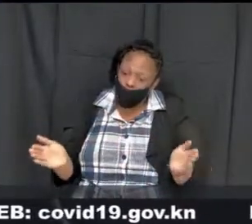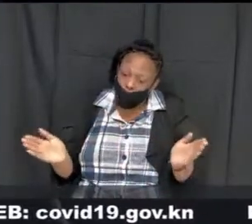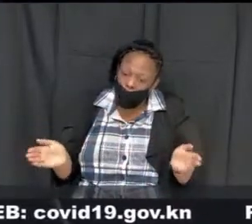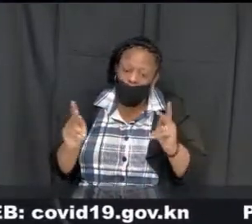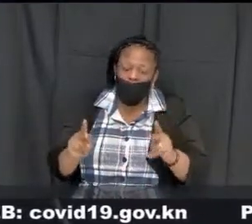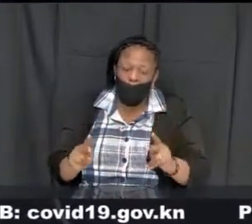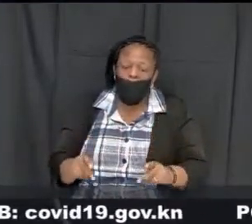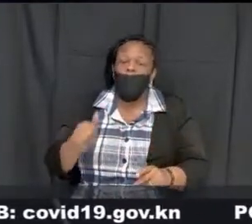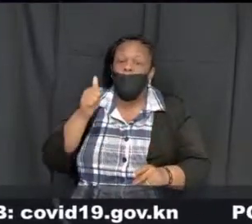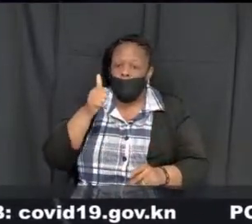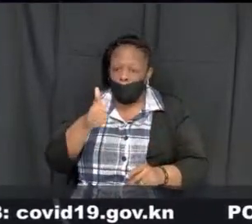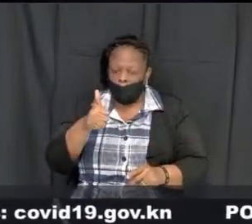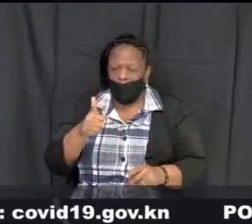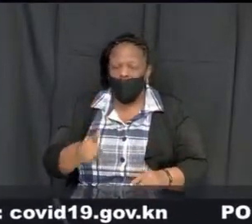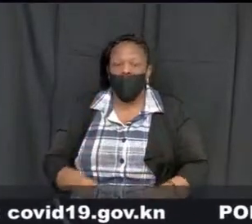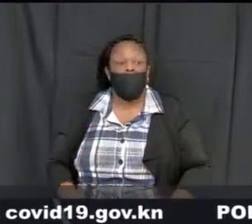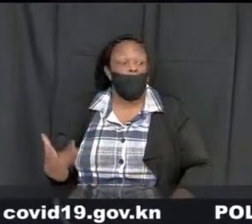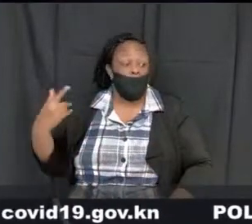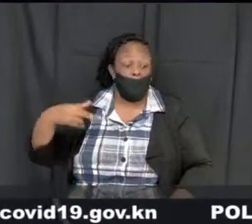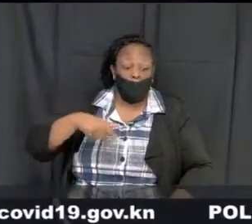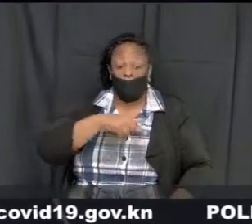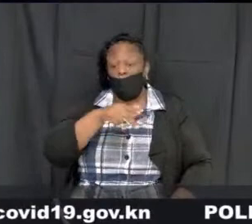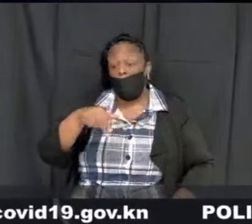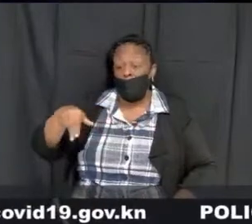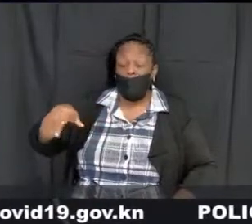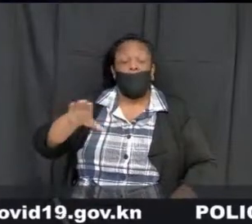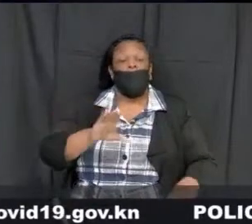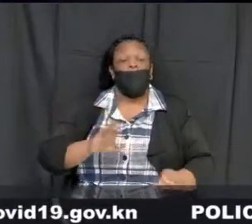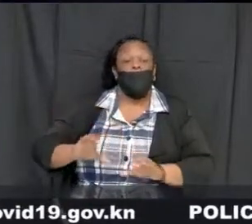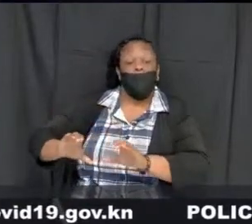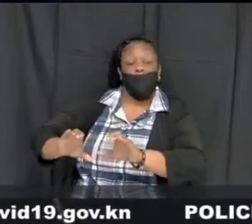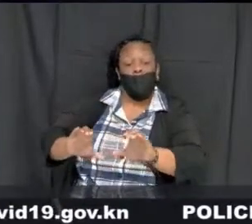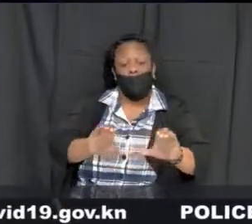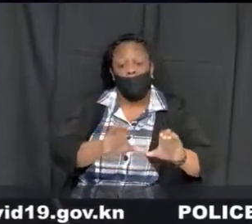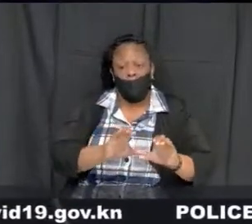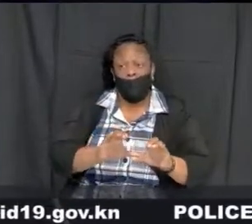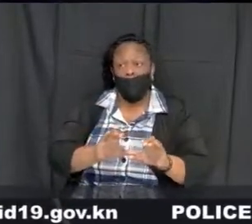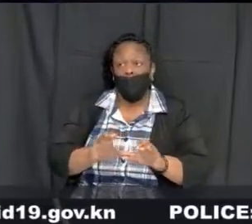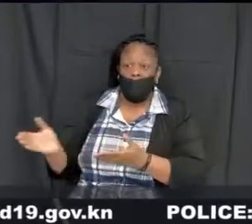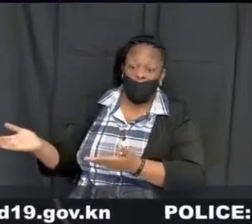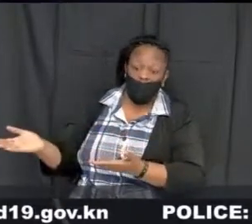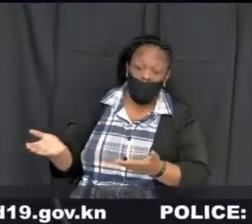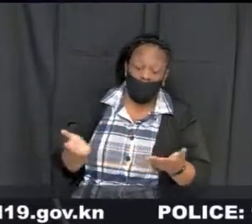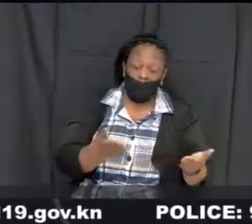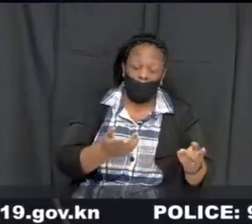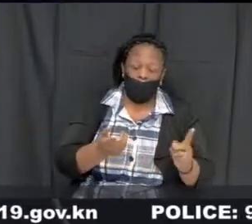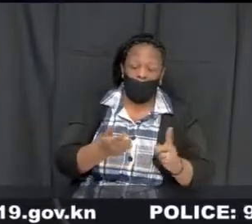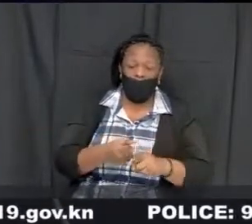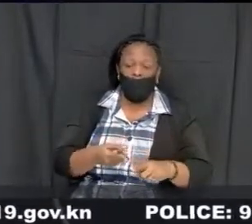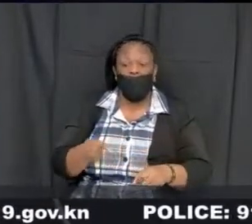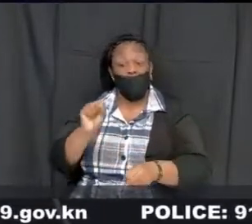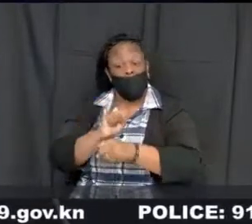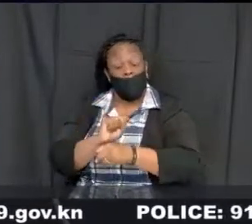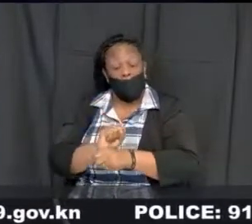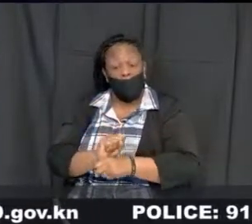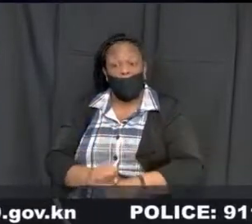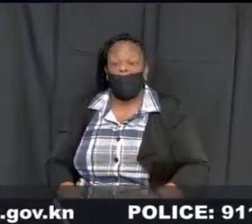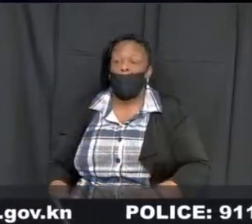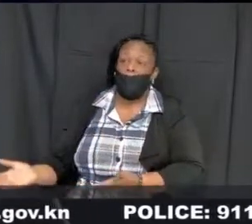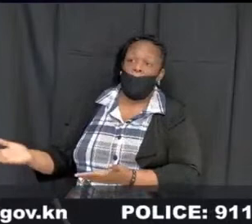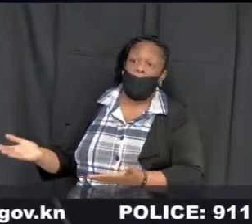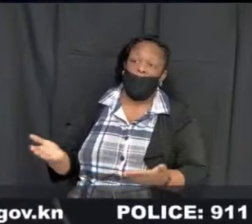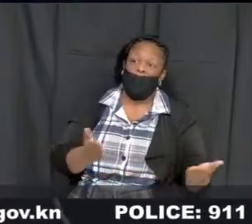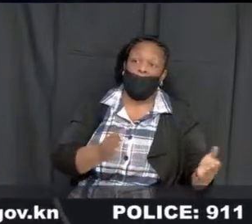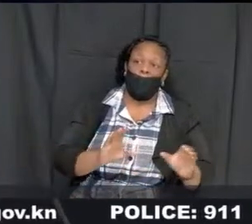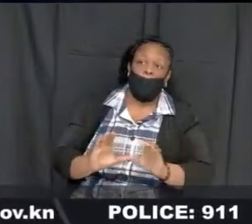associations. We are working in the communities. We are actually bringing the vaccines to your workplace. We're bringing it to your community. You see